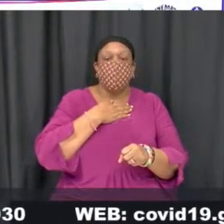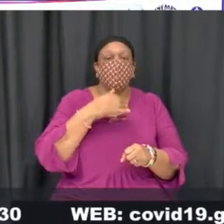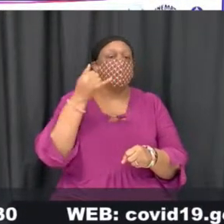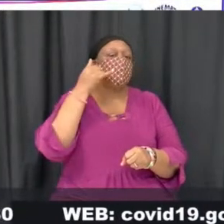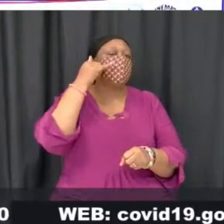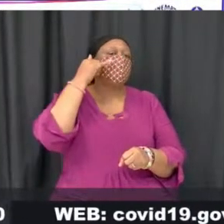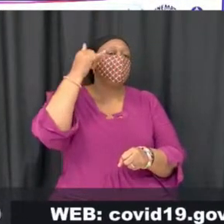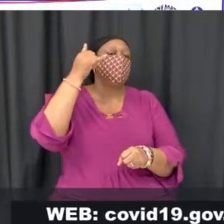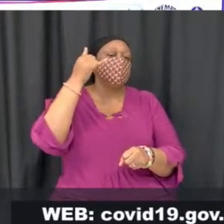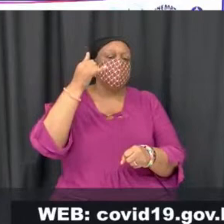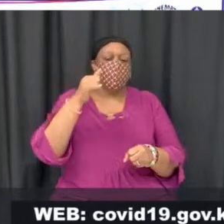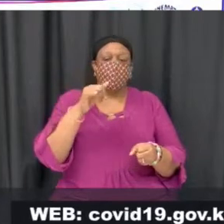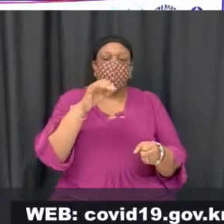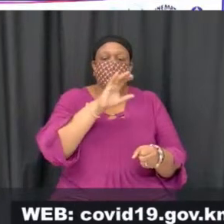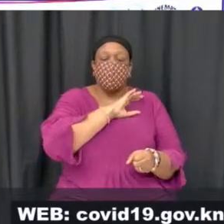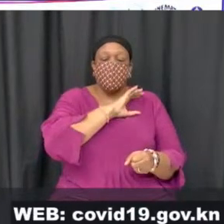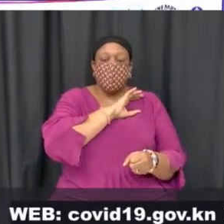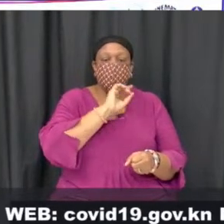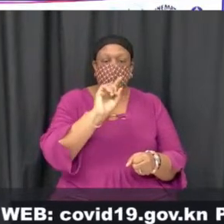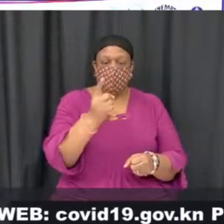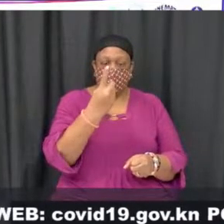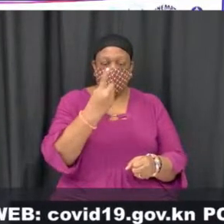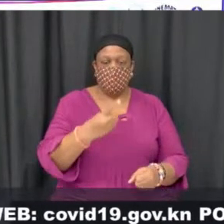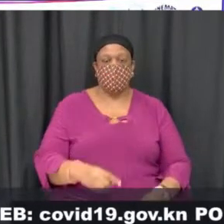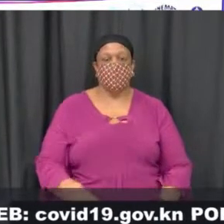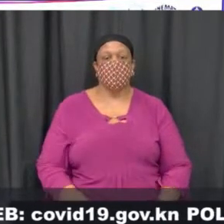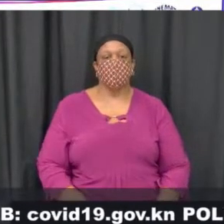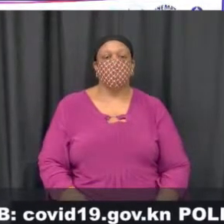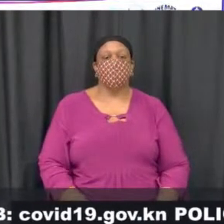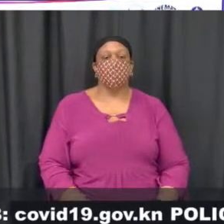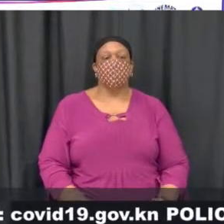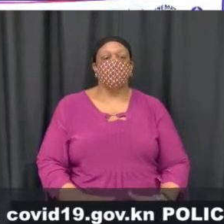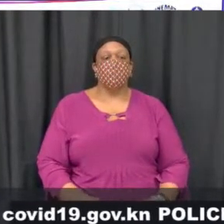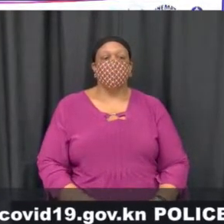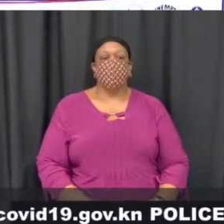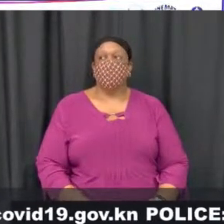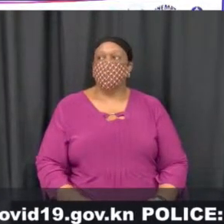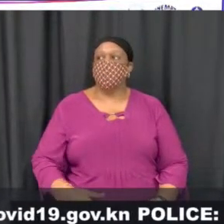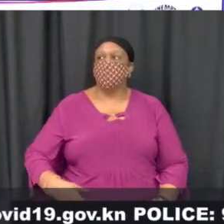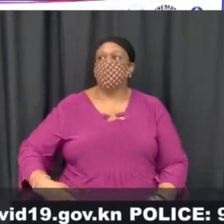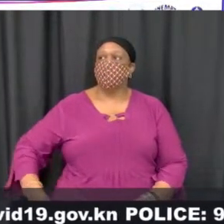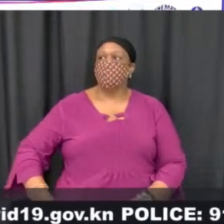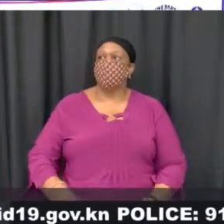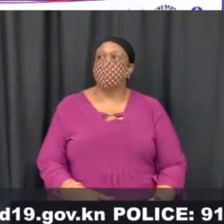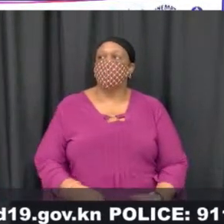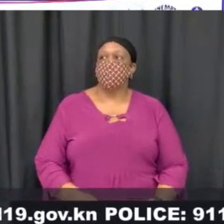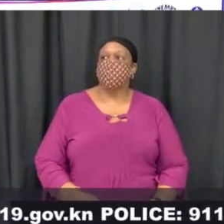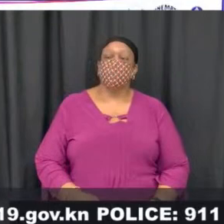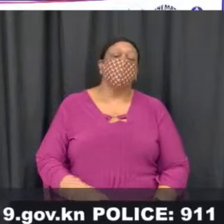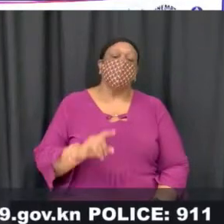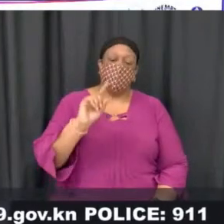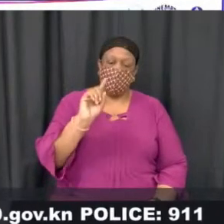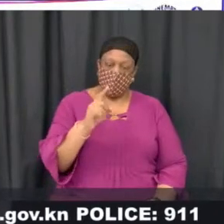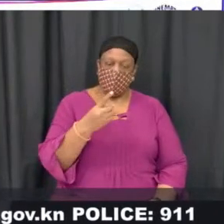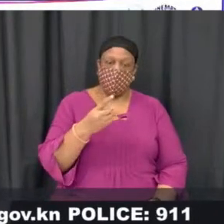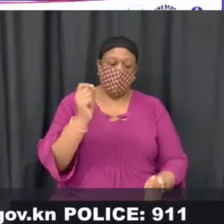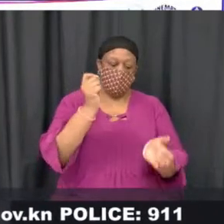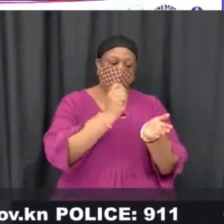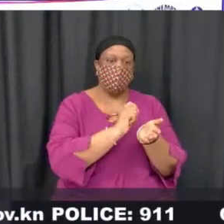for some emergency and you wish to leave your home at night, you must first seek permission from the Commissioner of Police in